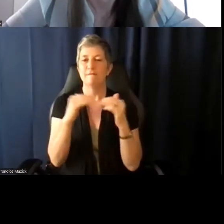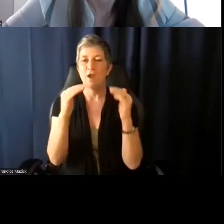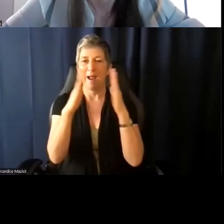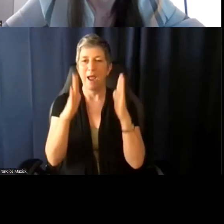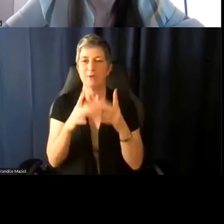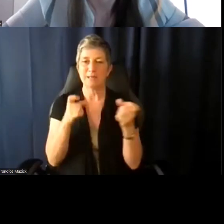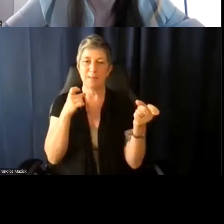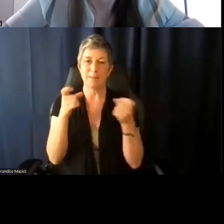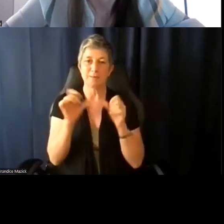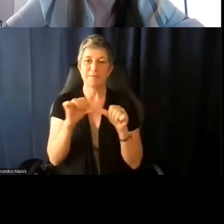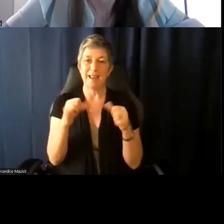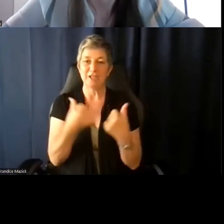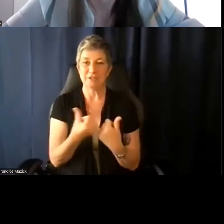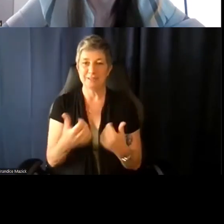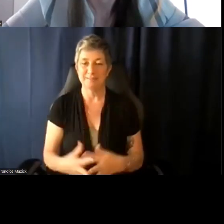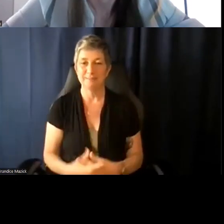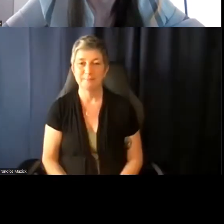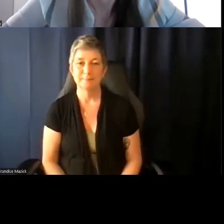administrative agency.